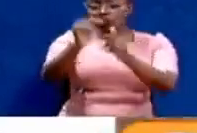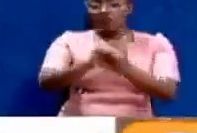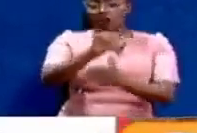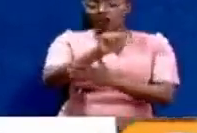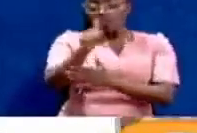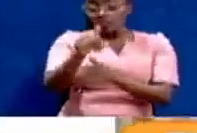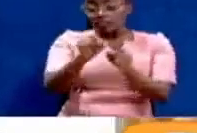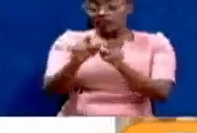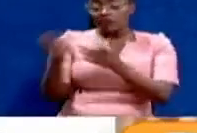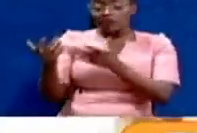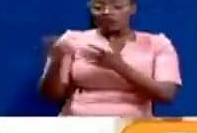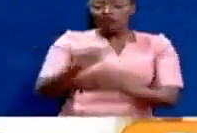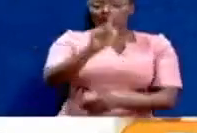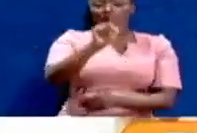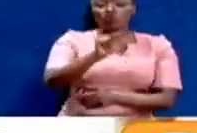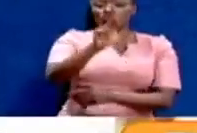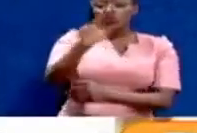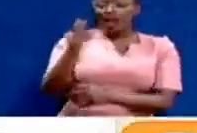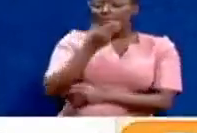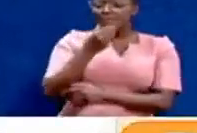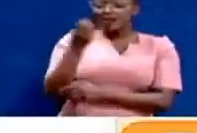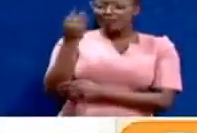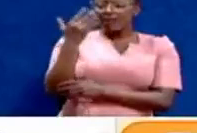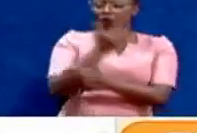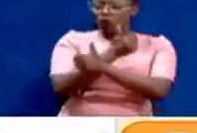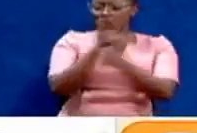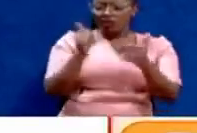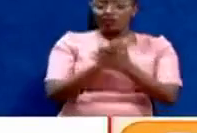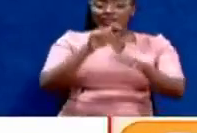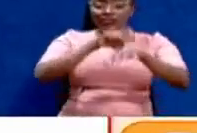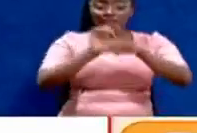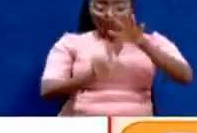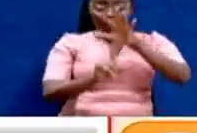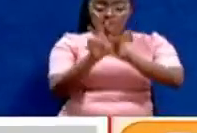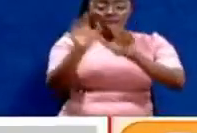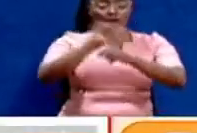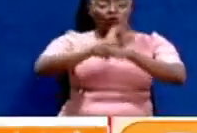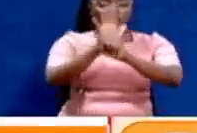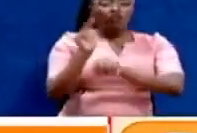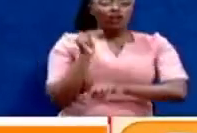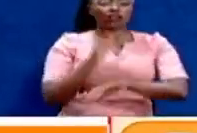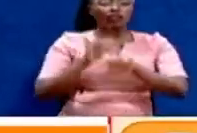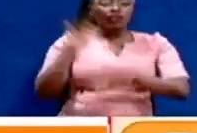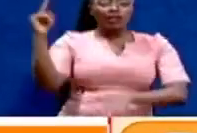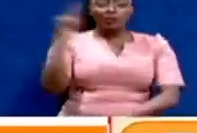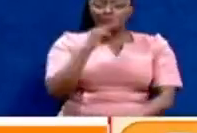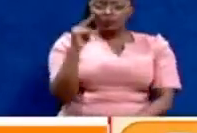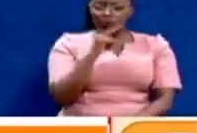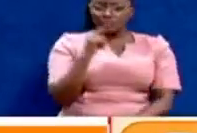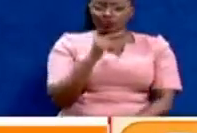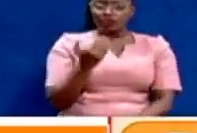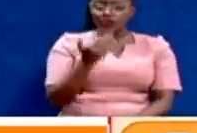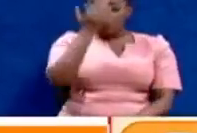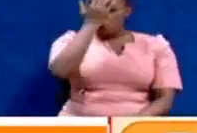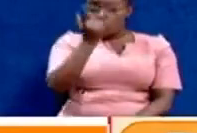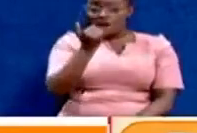Arthur Kuria, a mtumba trader here, knows it all too well. Vile kulitokea hiyo ugonjwa wa corona, tumeadhirika sana kama wafanyabiashara.